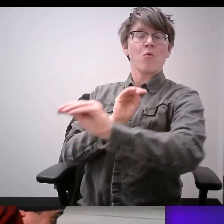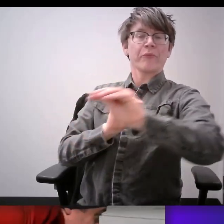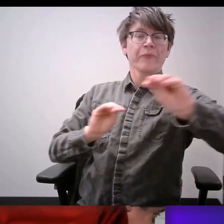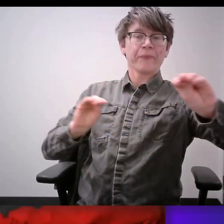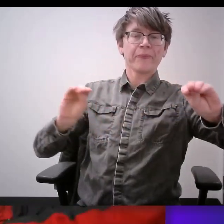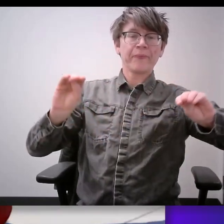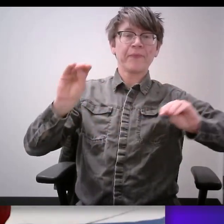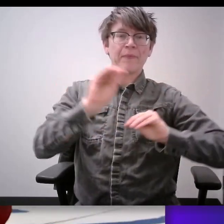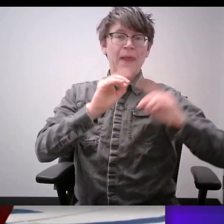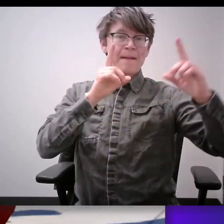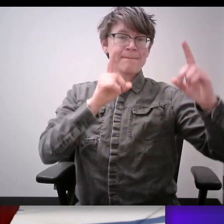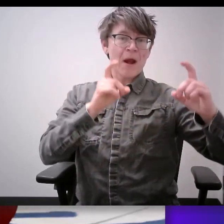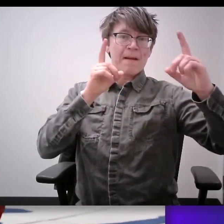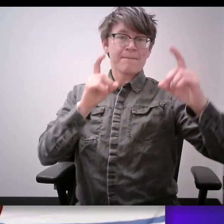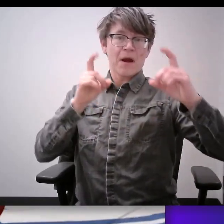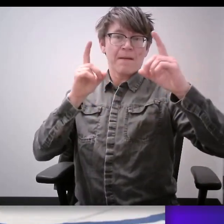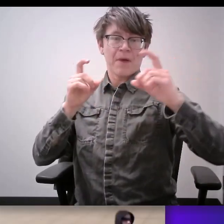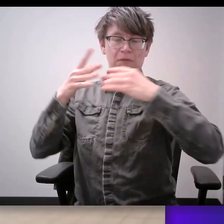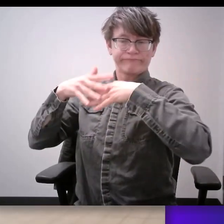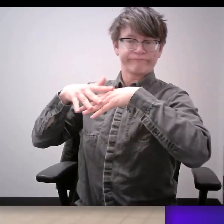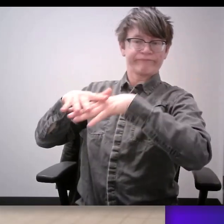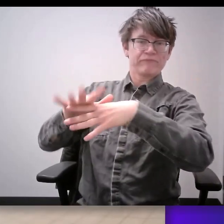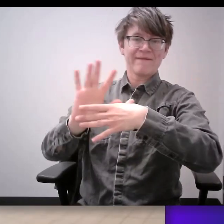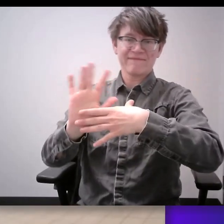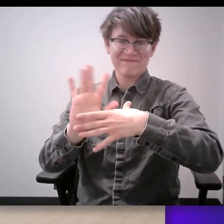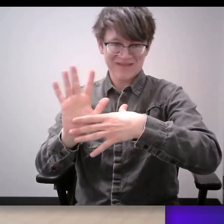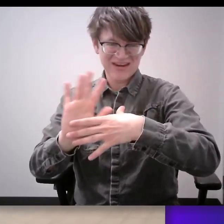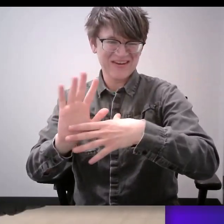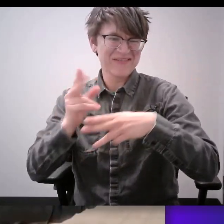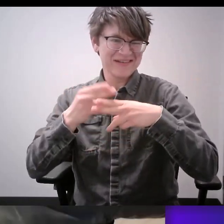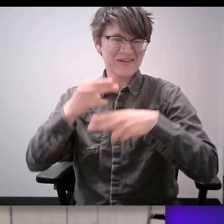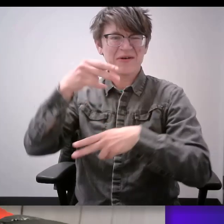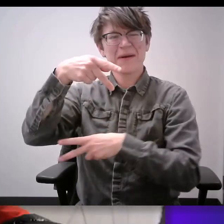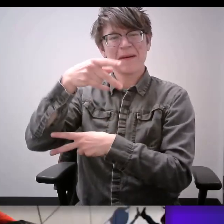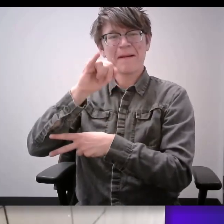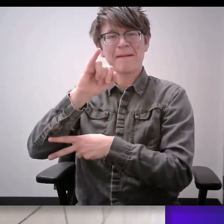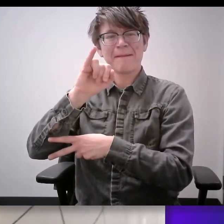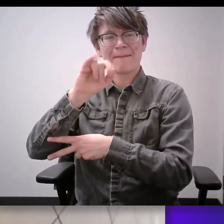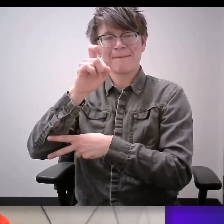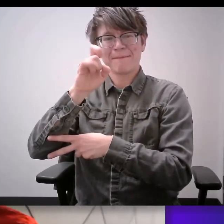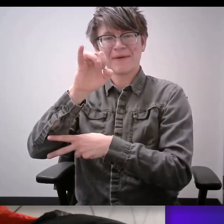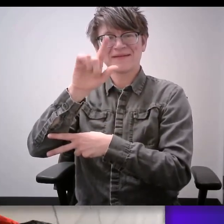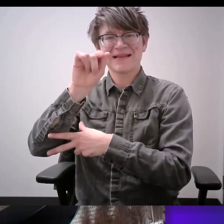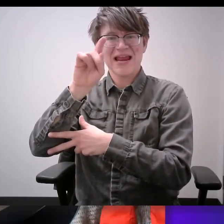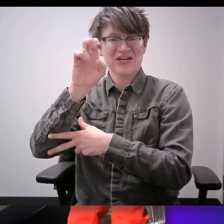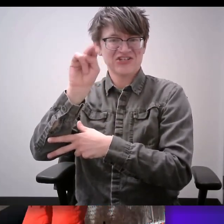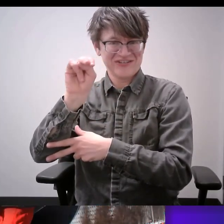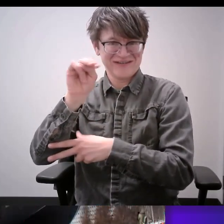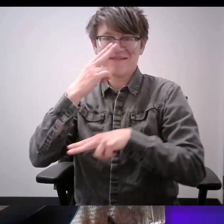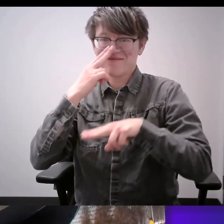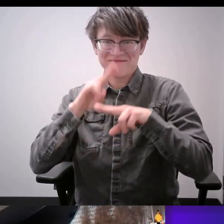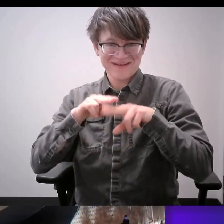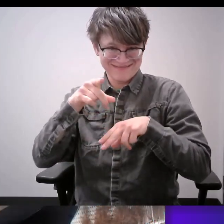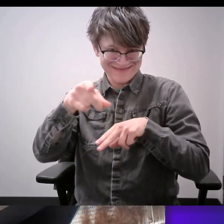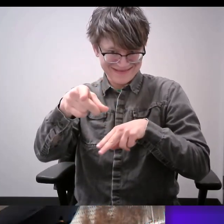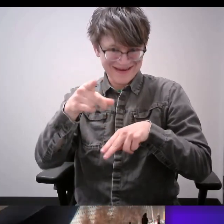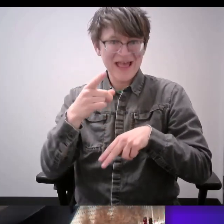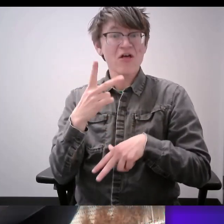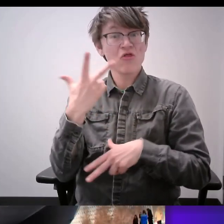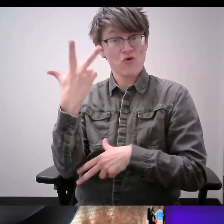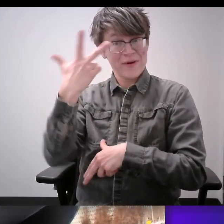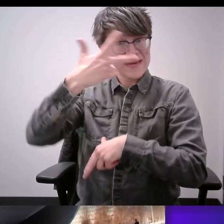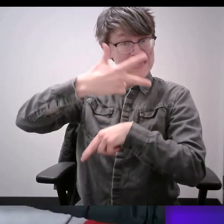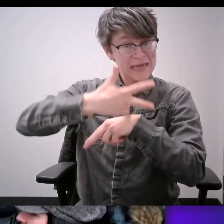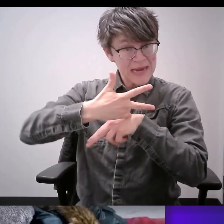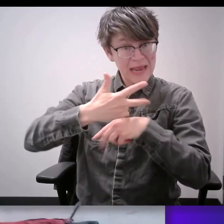set. That's called pixelation. And I've actually dabbled with that a little bit. It's super fun. This, for example, was 3 days